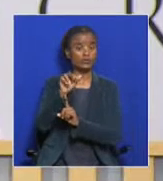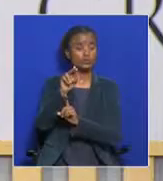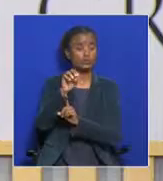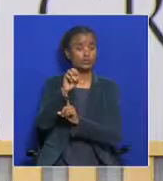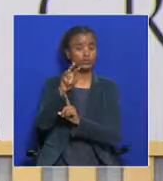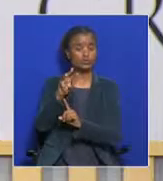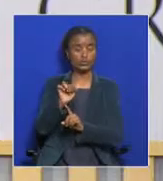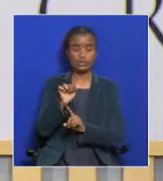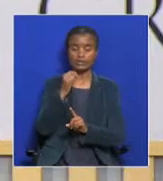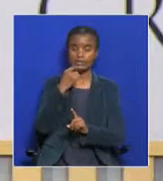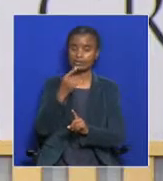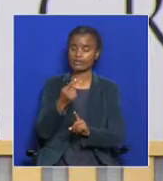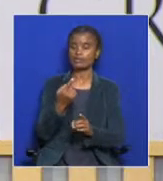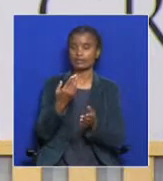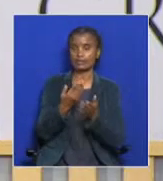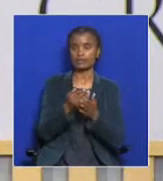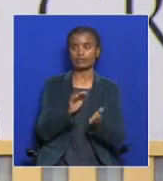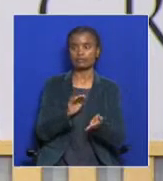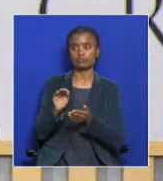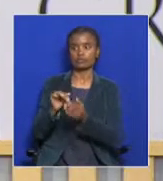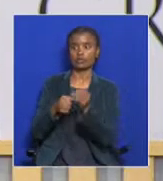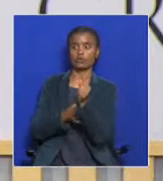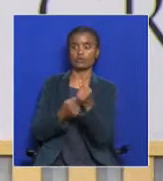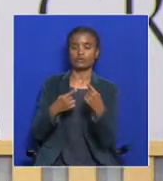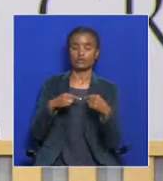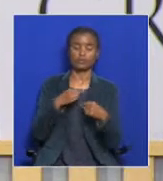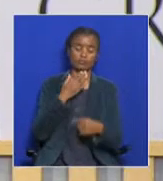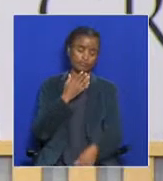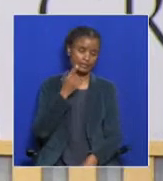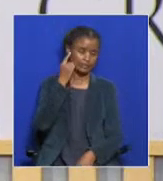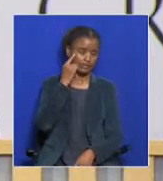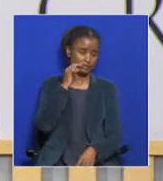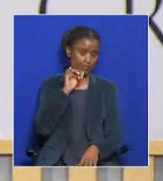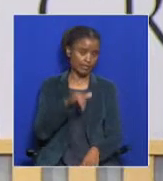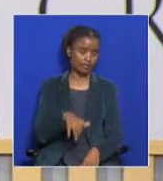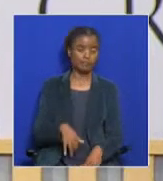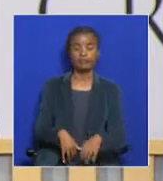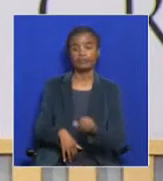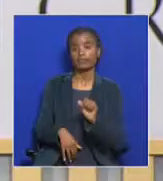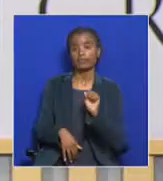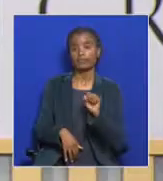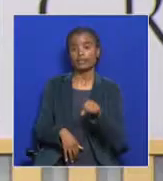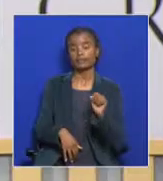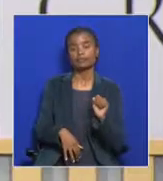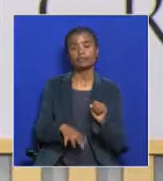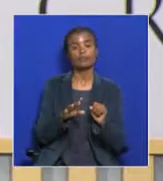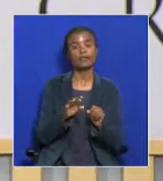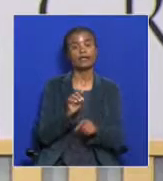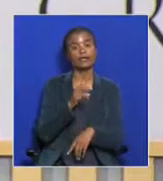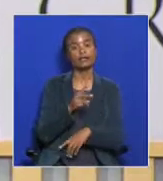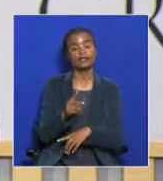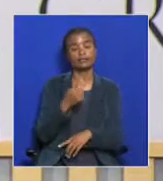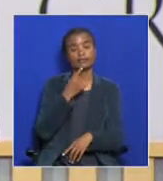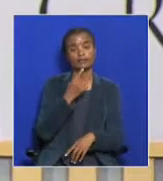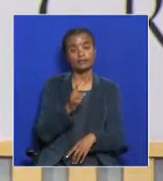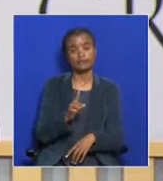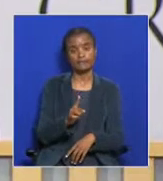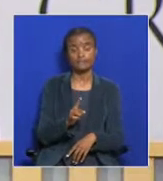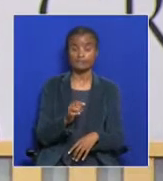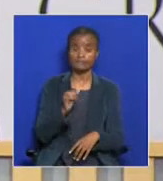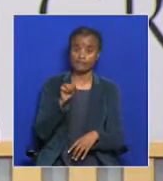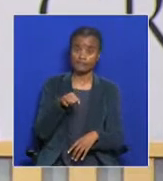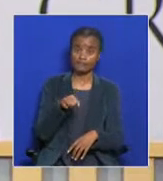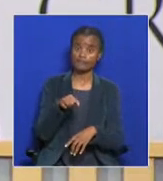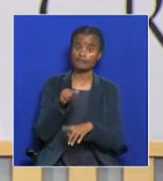think about that, all right? Yes. Thanks. Yes, Commissioner, once again, I'll say when he made that statement, do you recall we